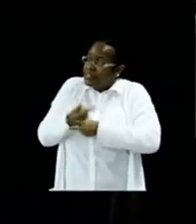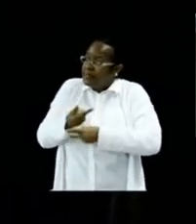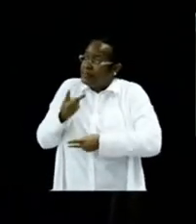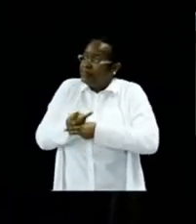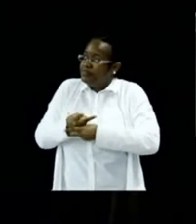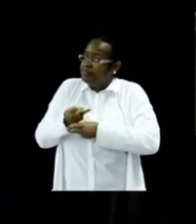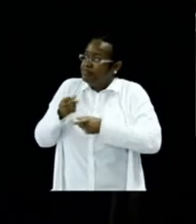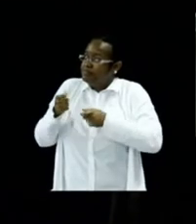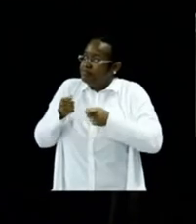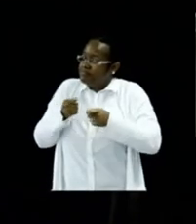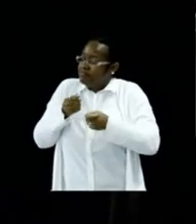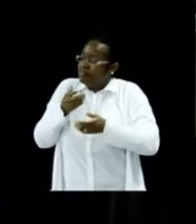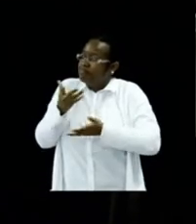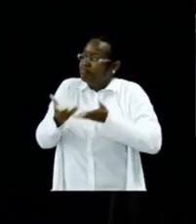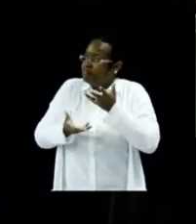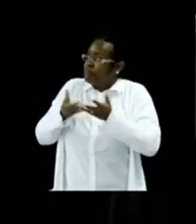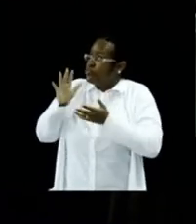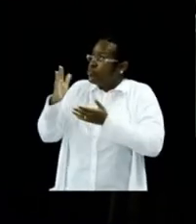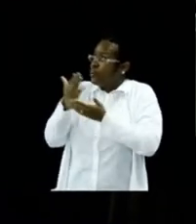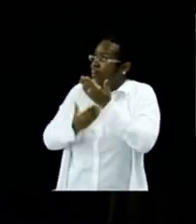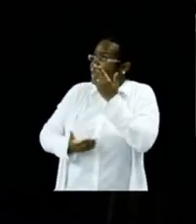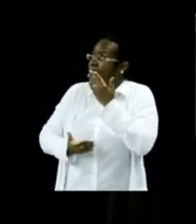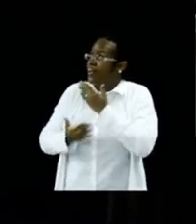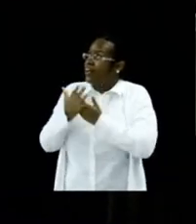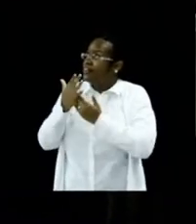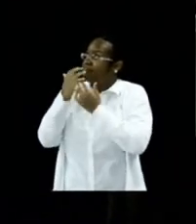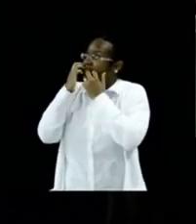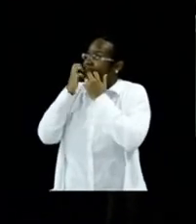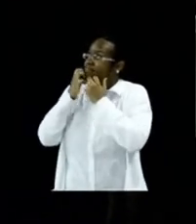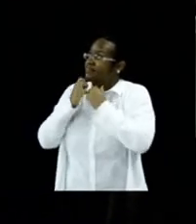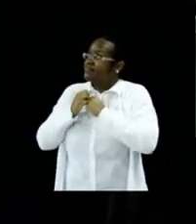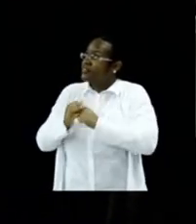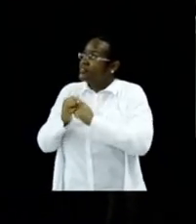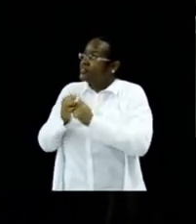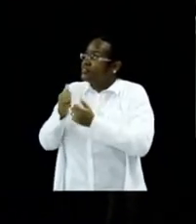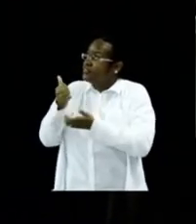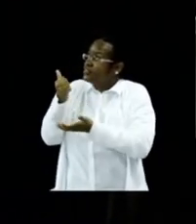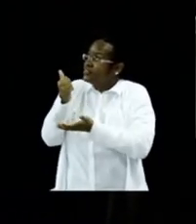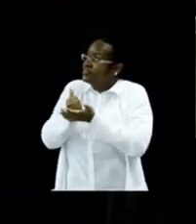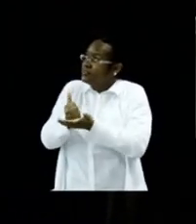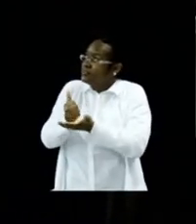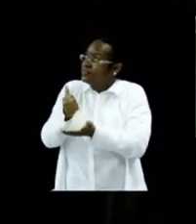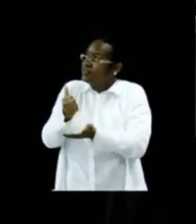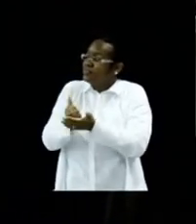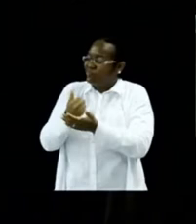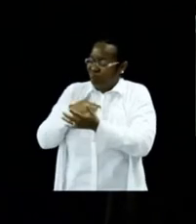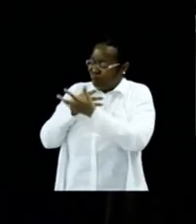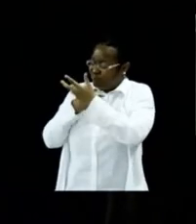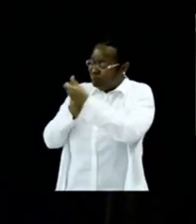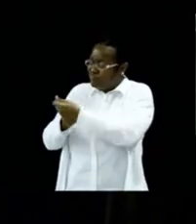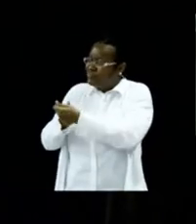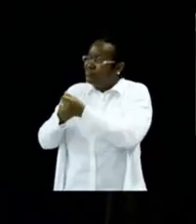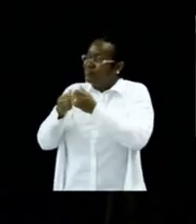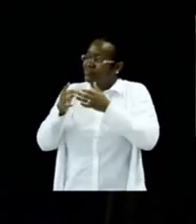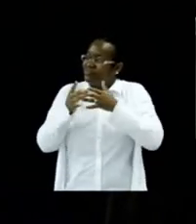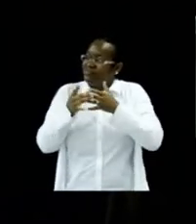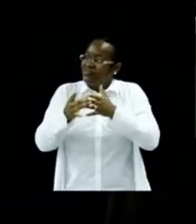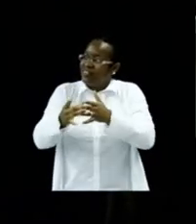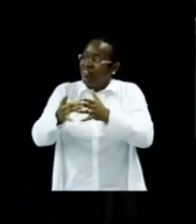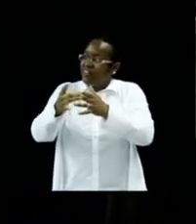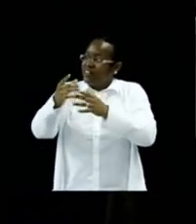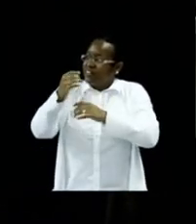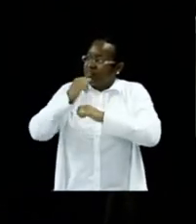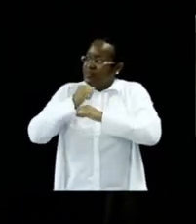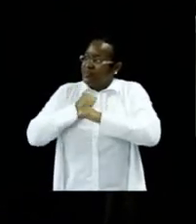palm of your hand. We trust you to guide and protect them